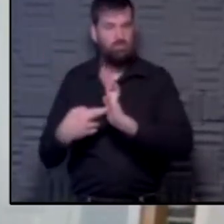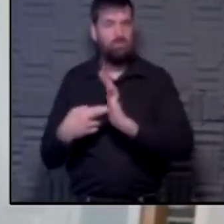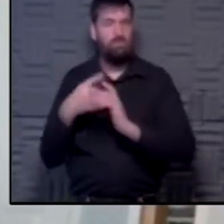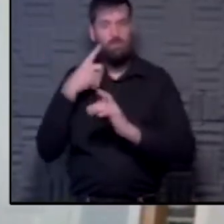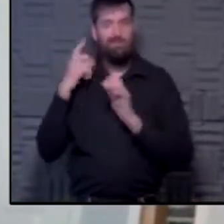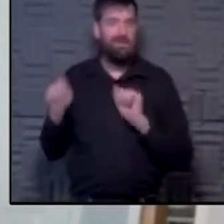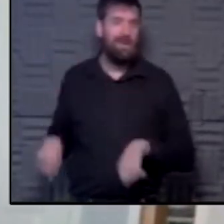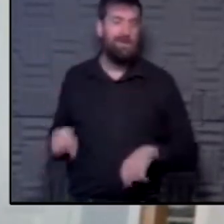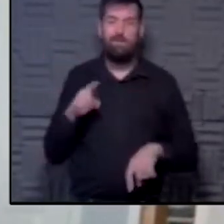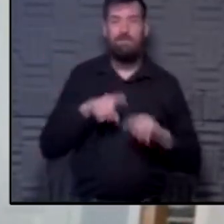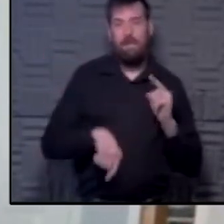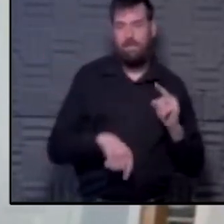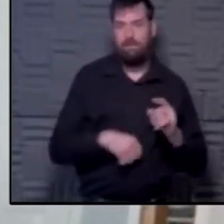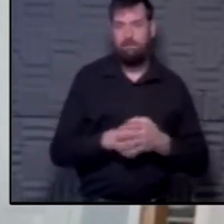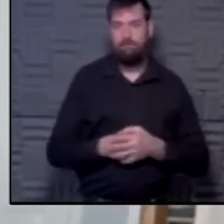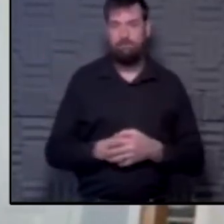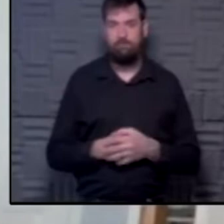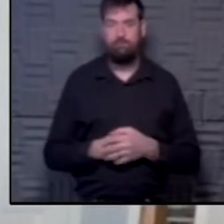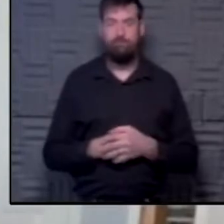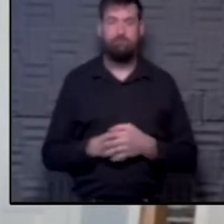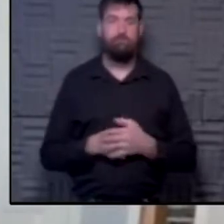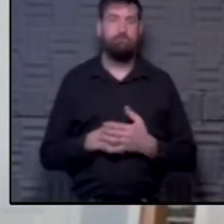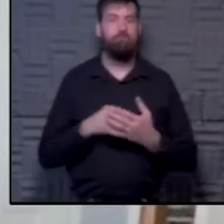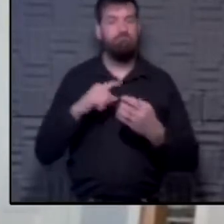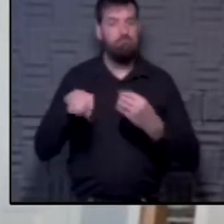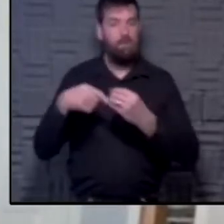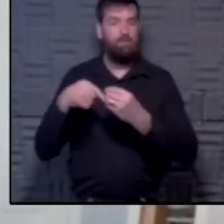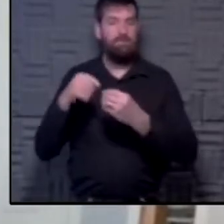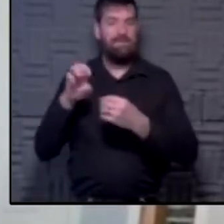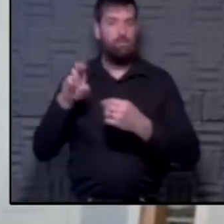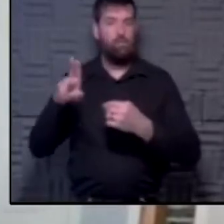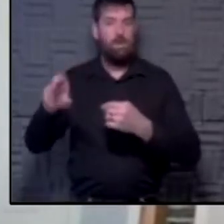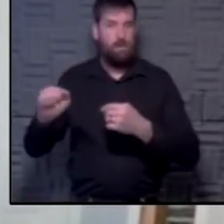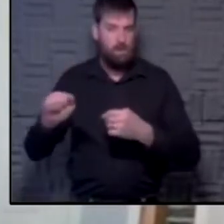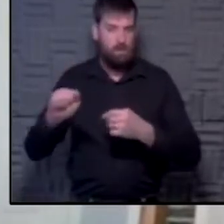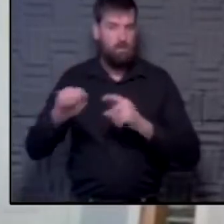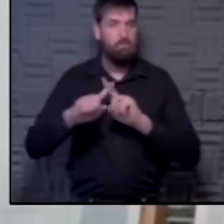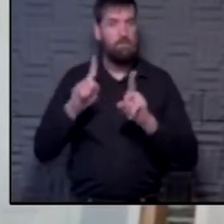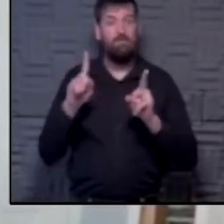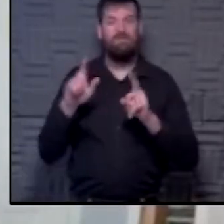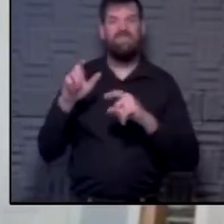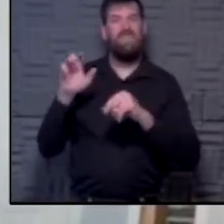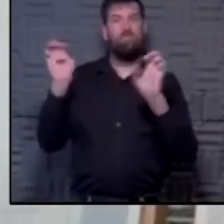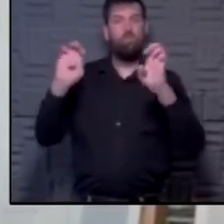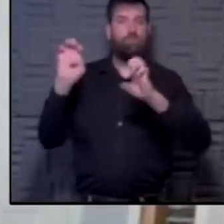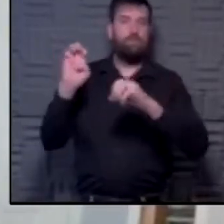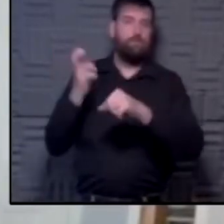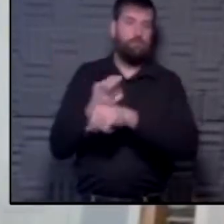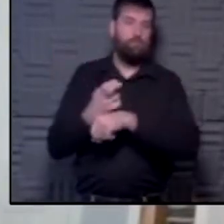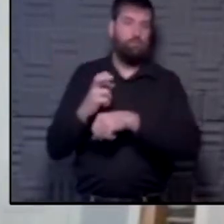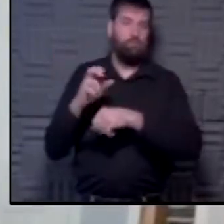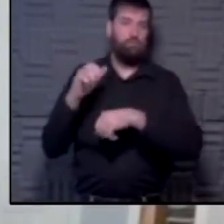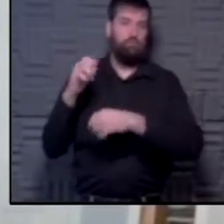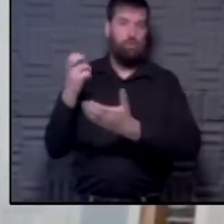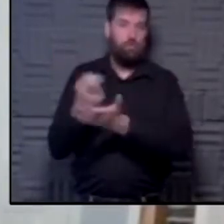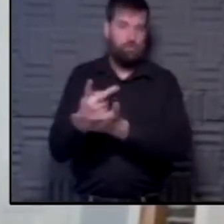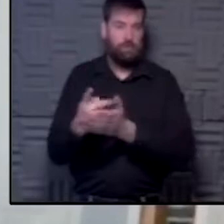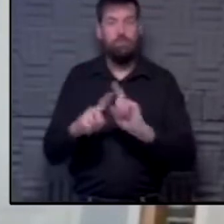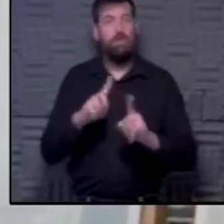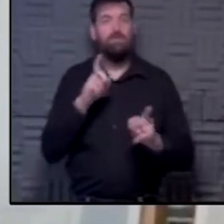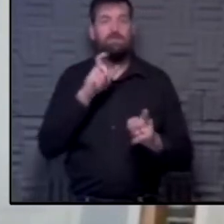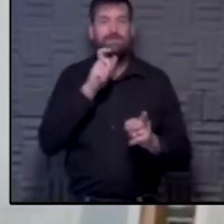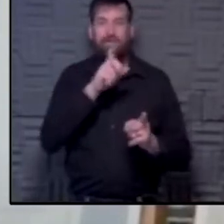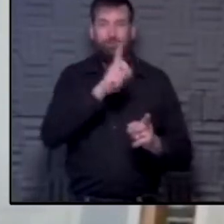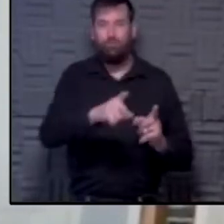can and cannot do related to the EUA, but emergency use authorization. But that's not going to be true in the private